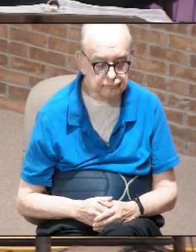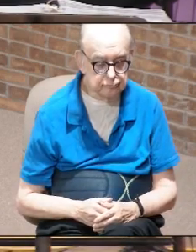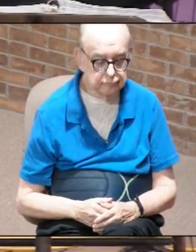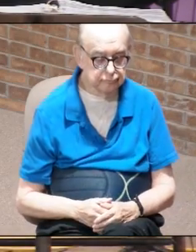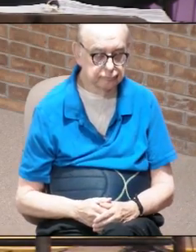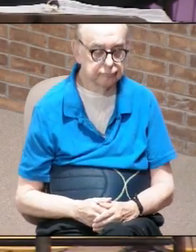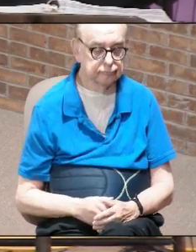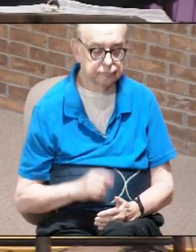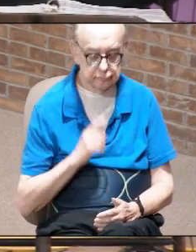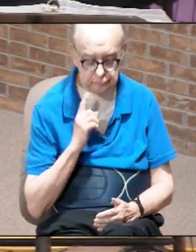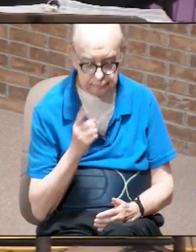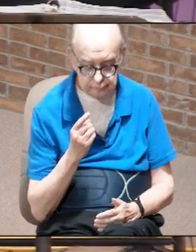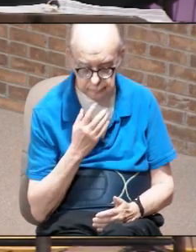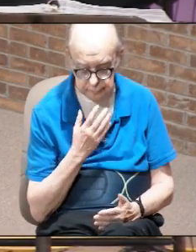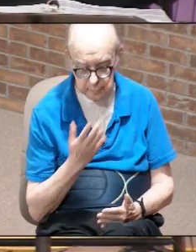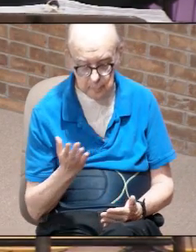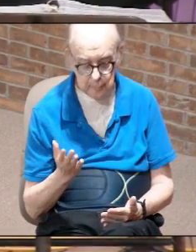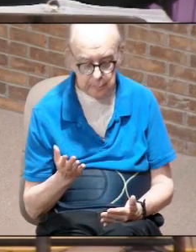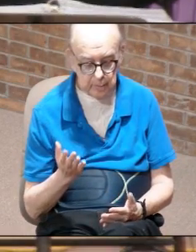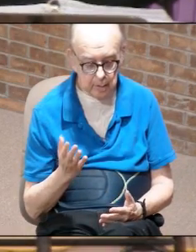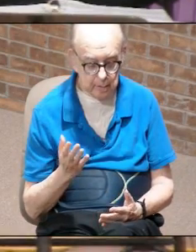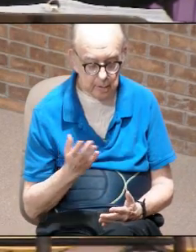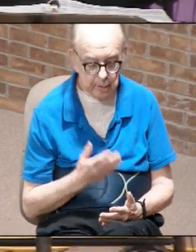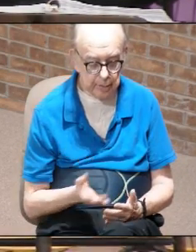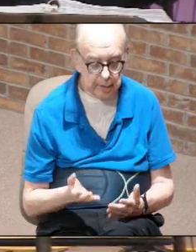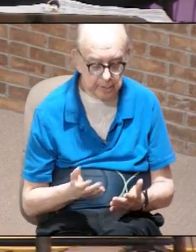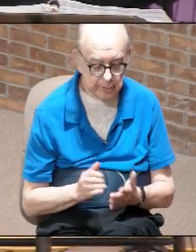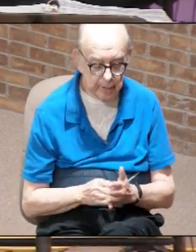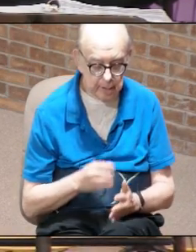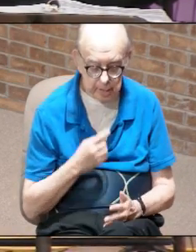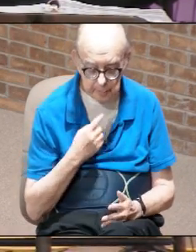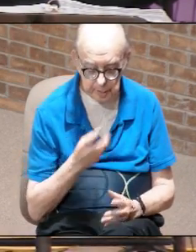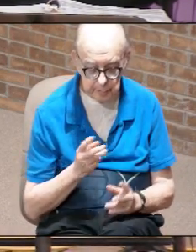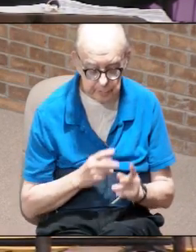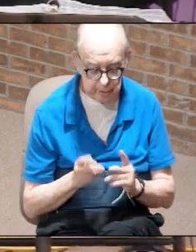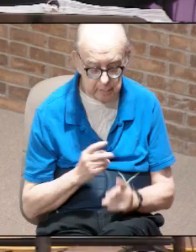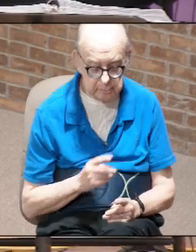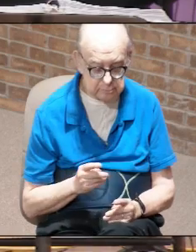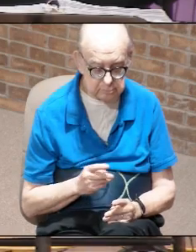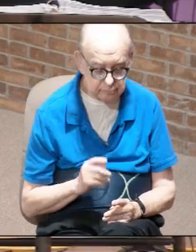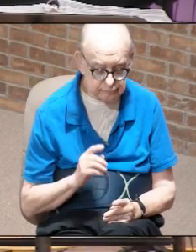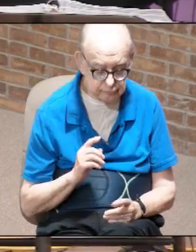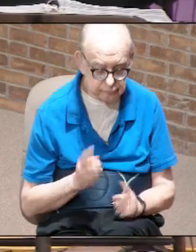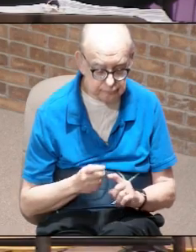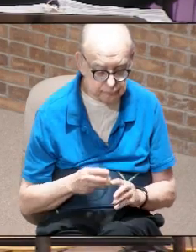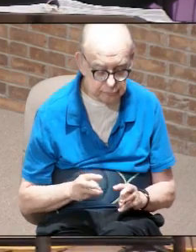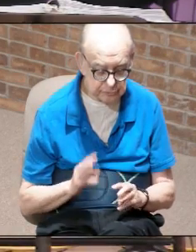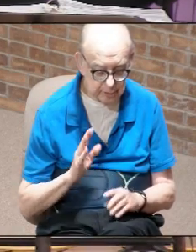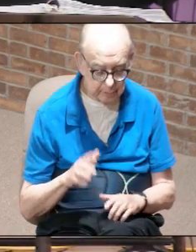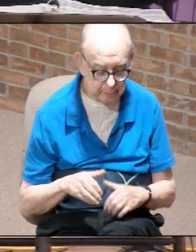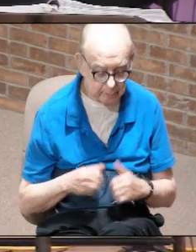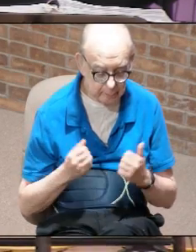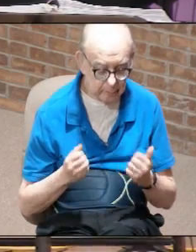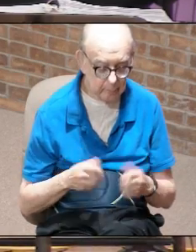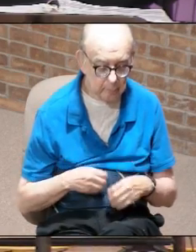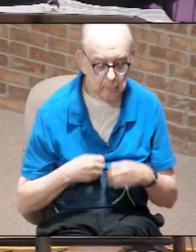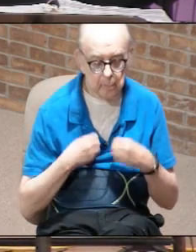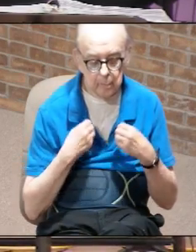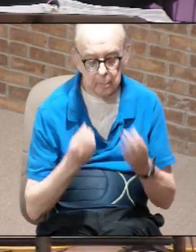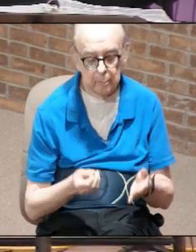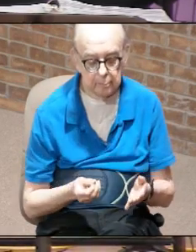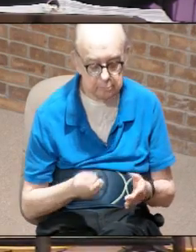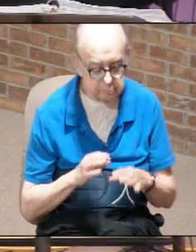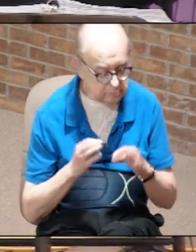And it is amazing, some of the first things that come out of their mouth. They're going to change their way of living. I'm going to give